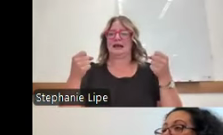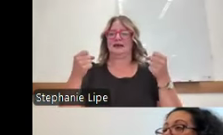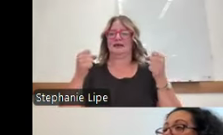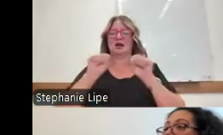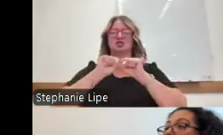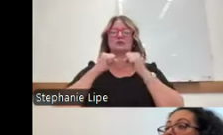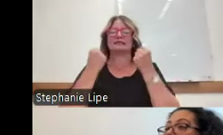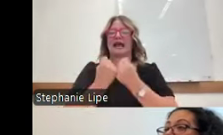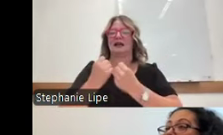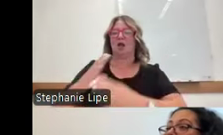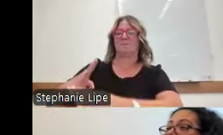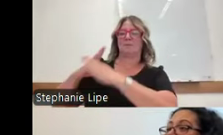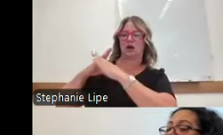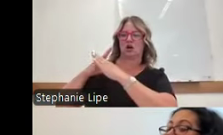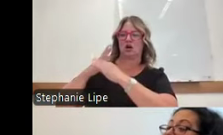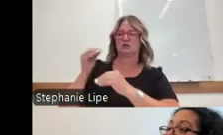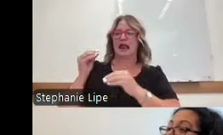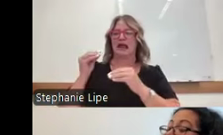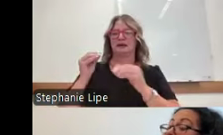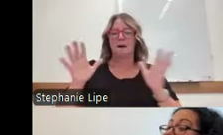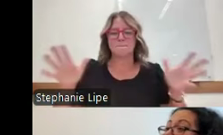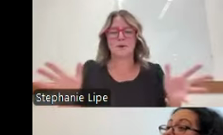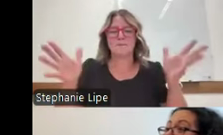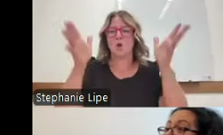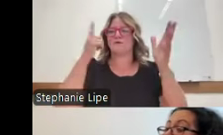the individual will break